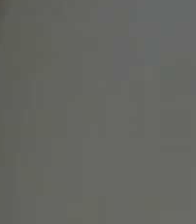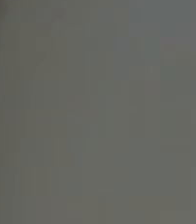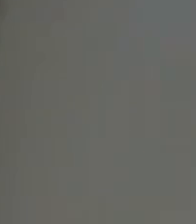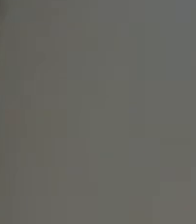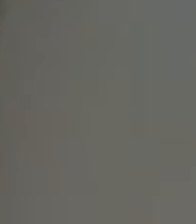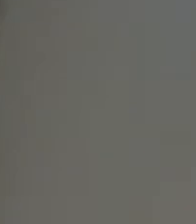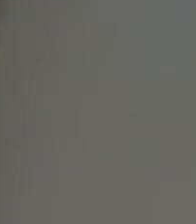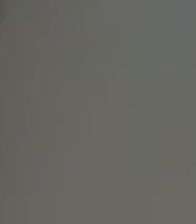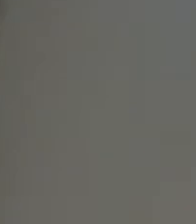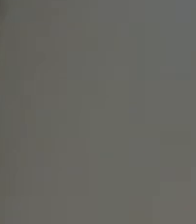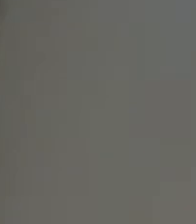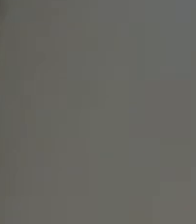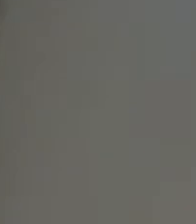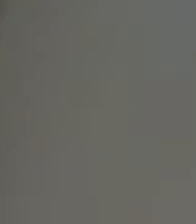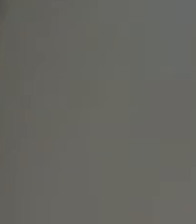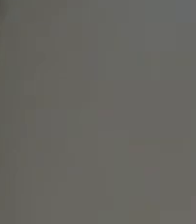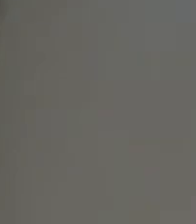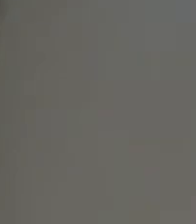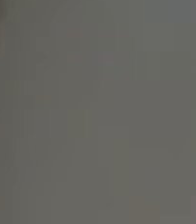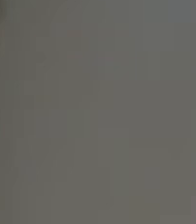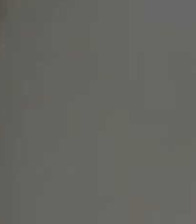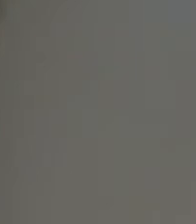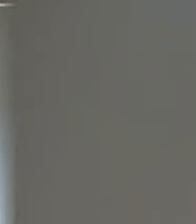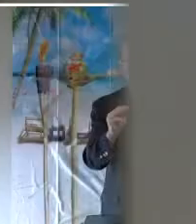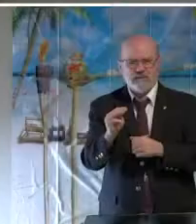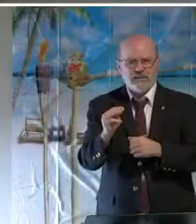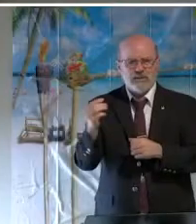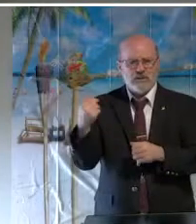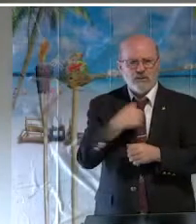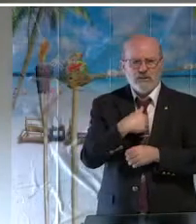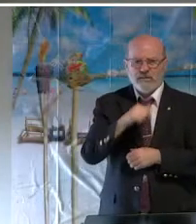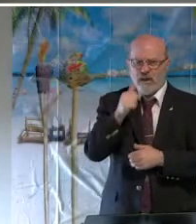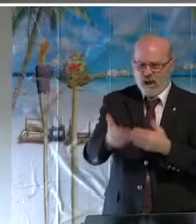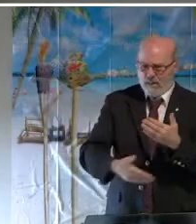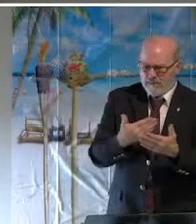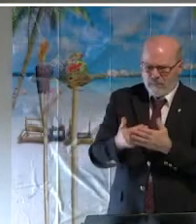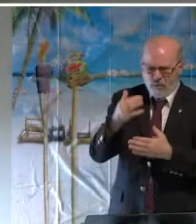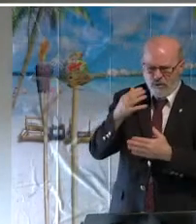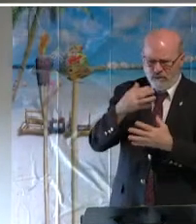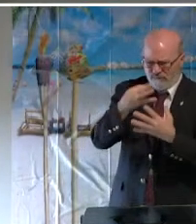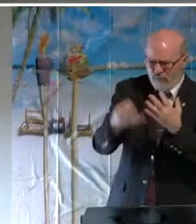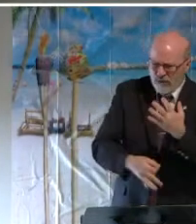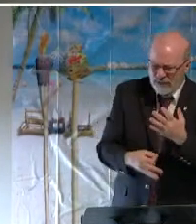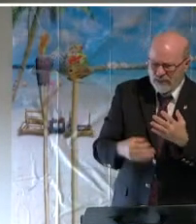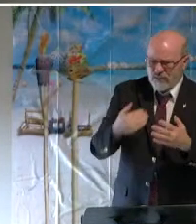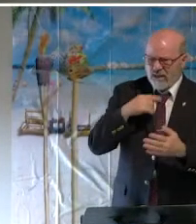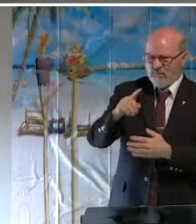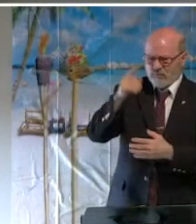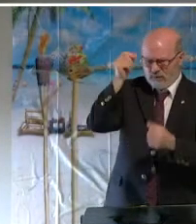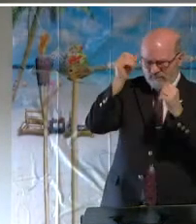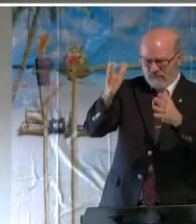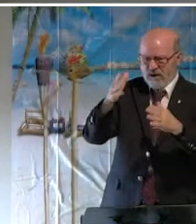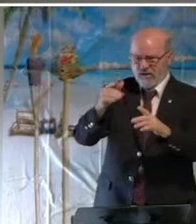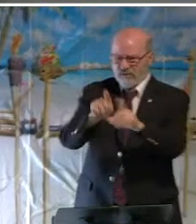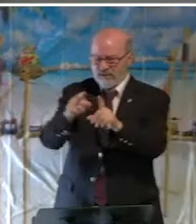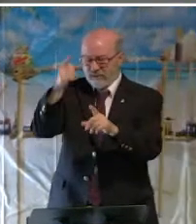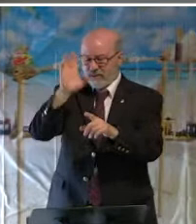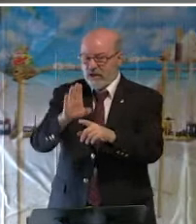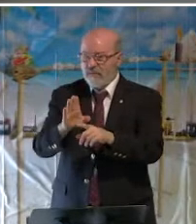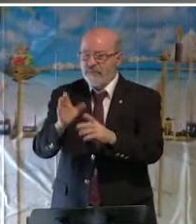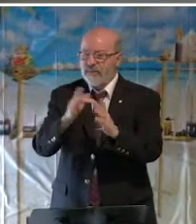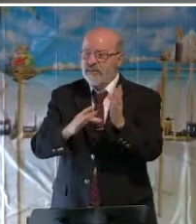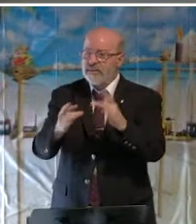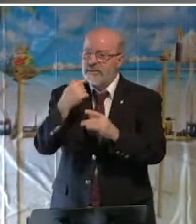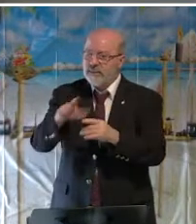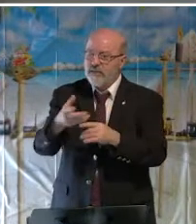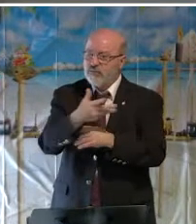father. They said to him, we be not born of fornication. We have one father, even God.